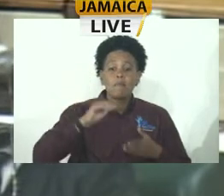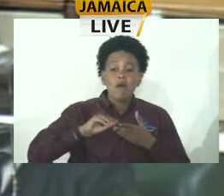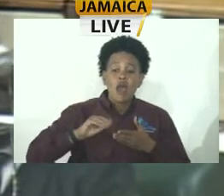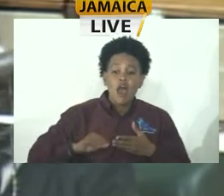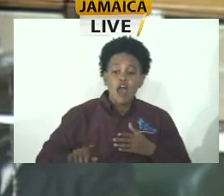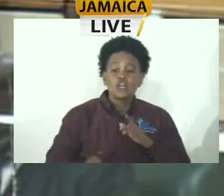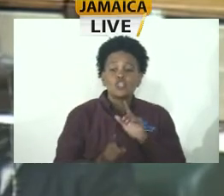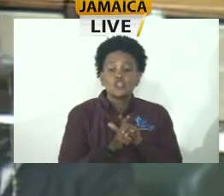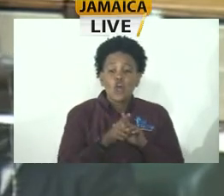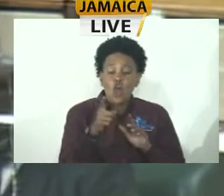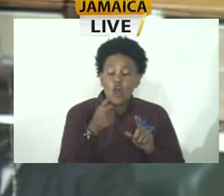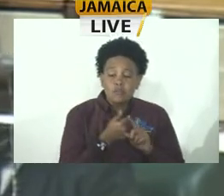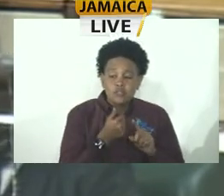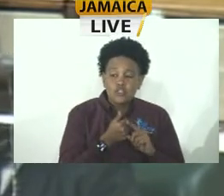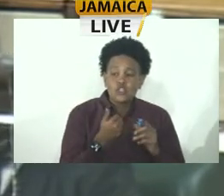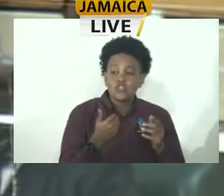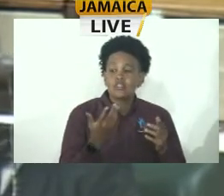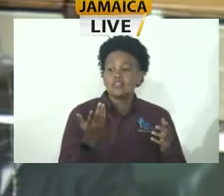due